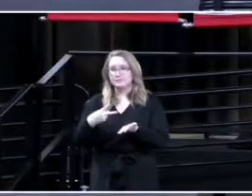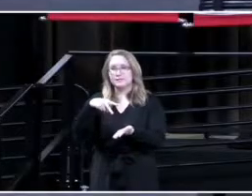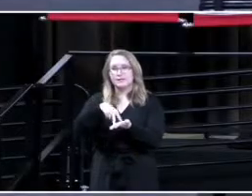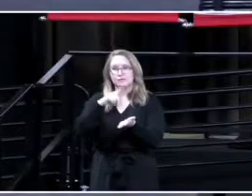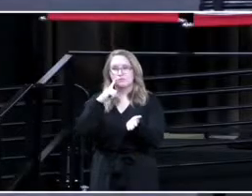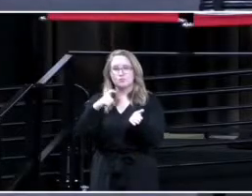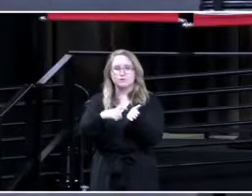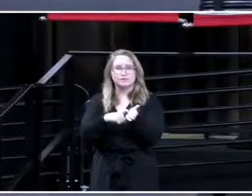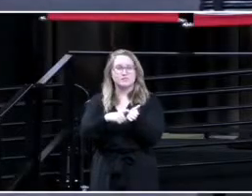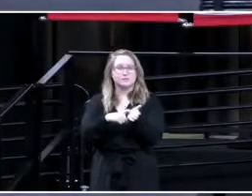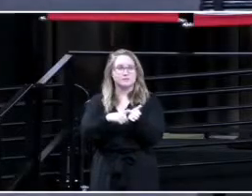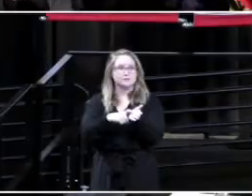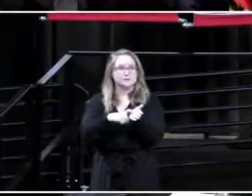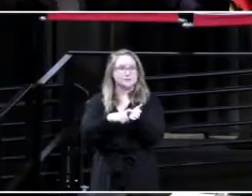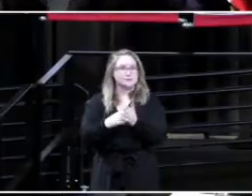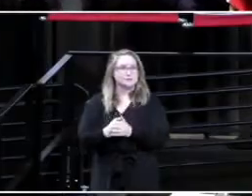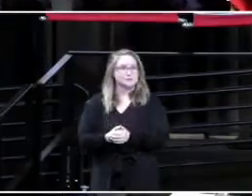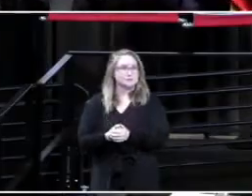be recognized.